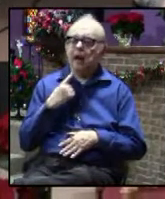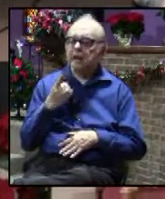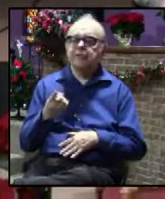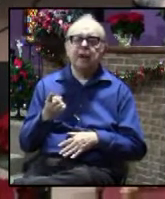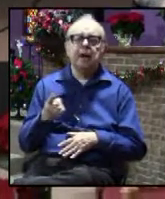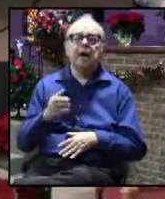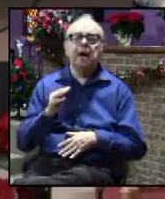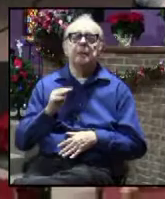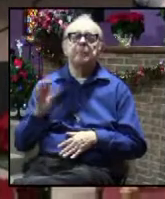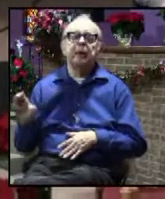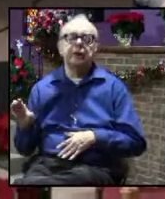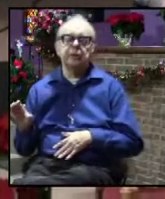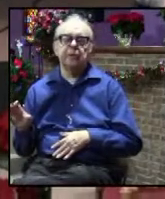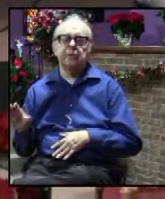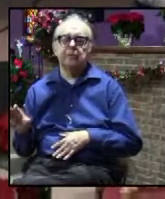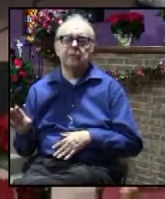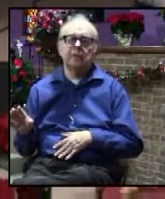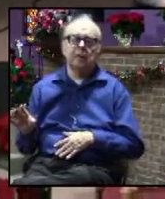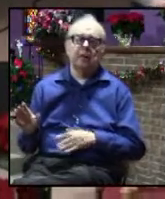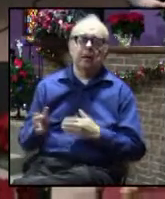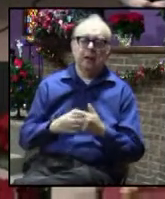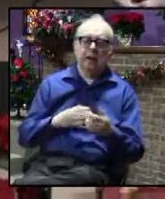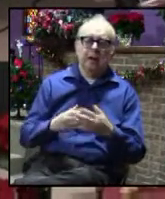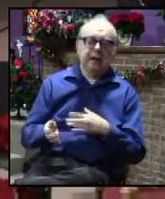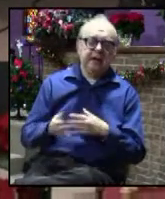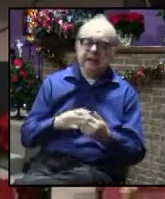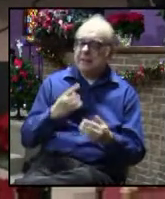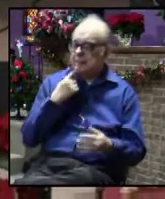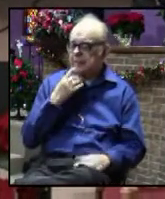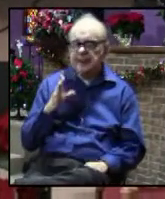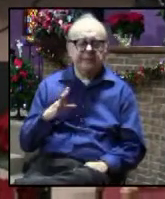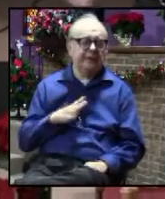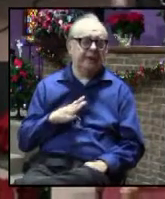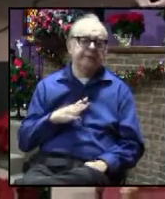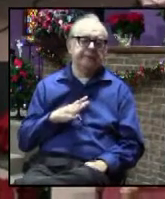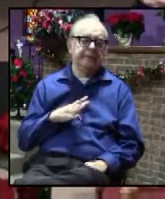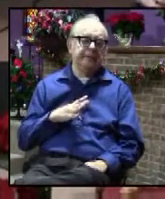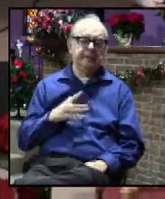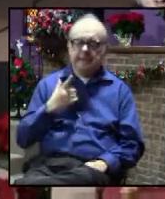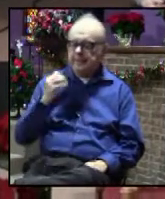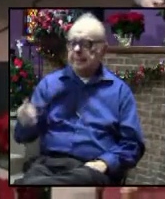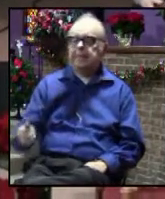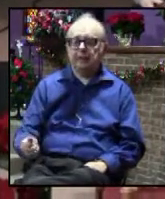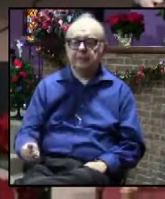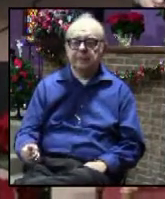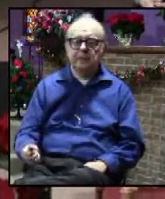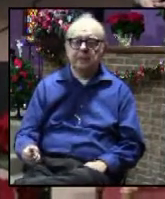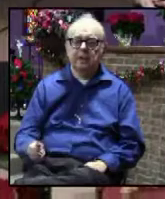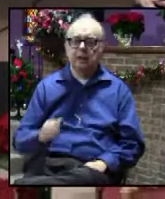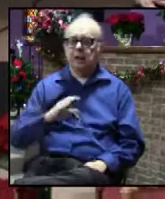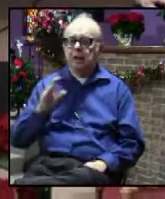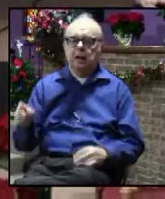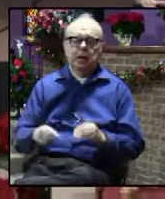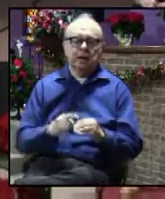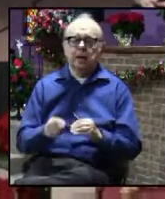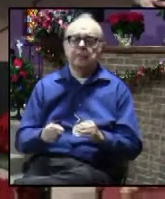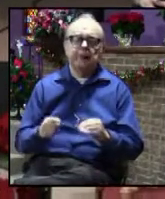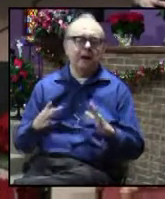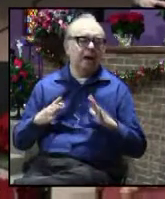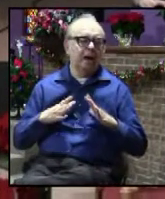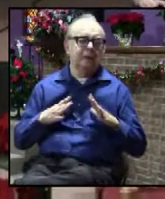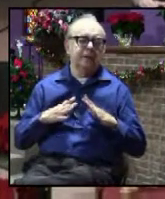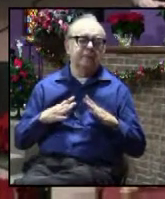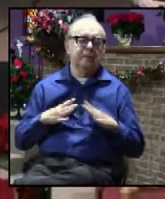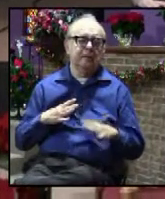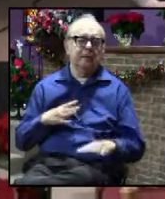Yes. Now, whether they say it back to me or not, that's up to them. Because Christmas is not about a holiday. It isn't a